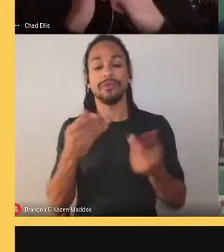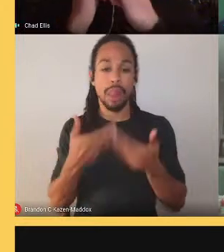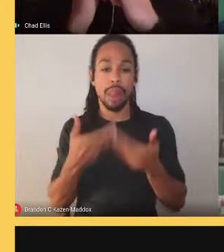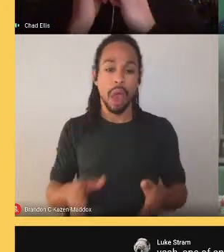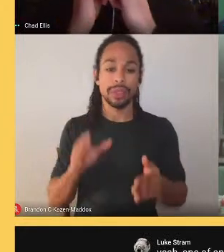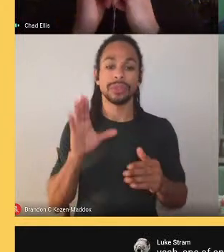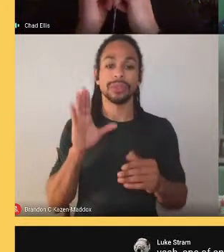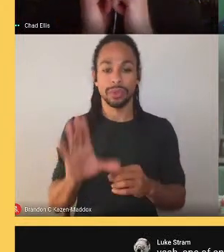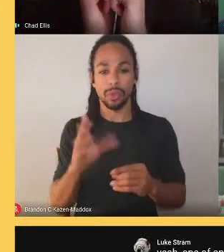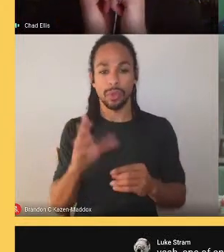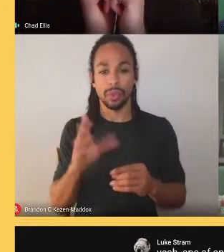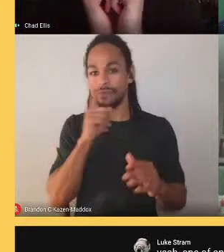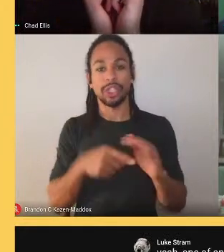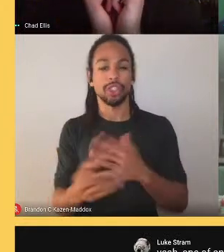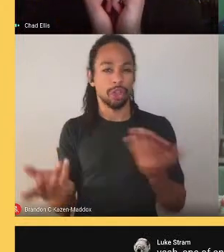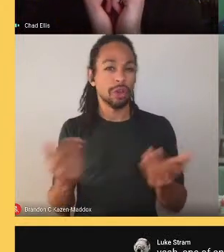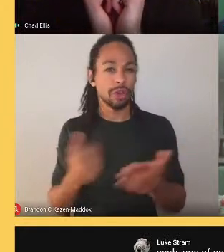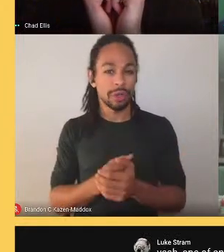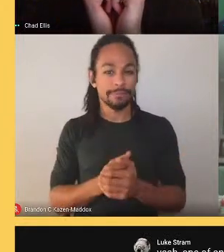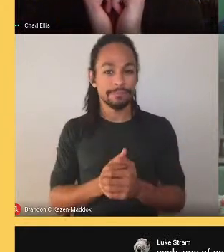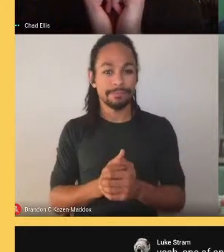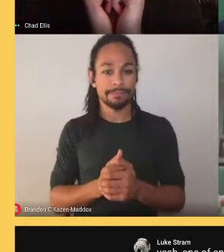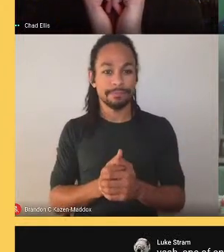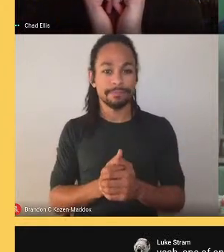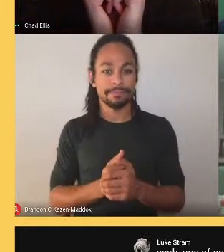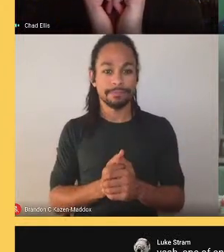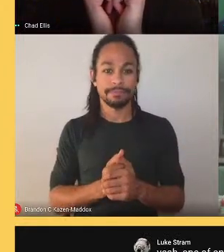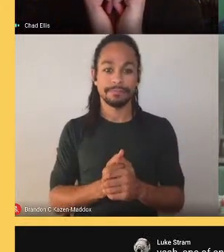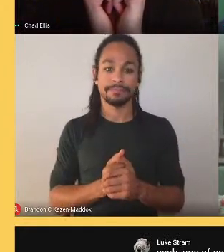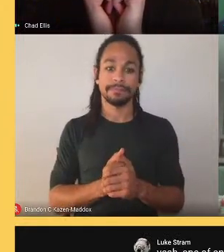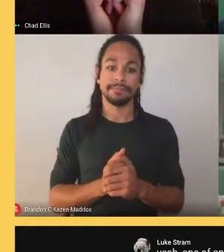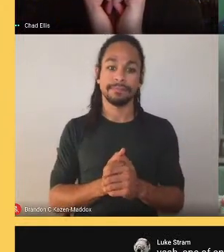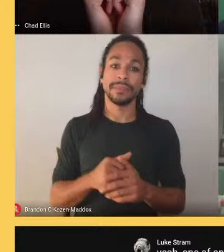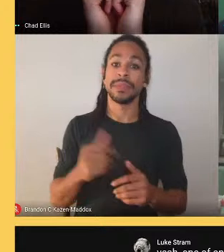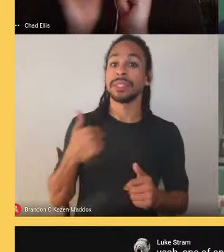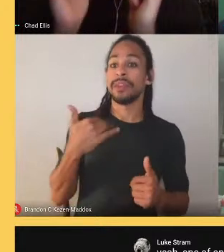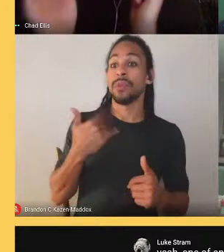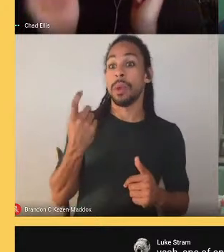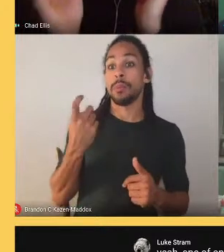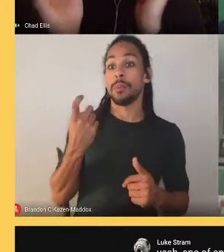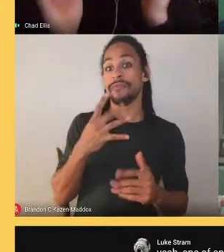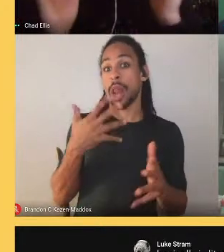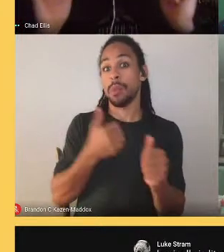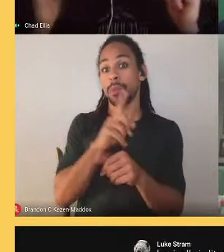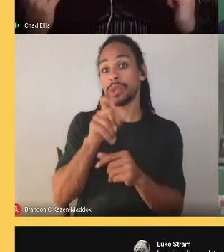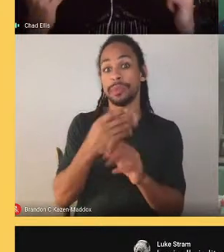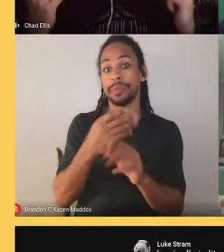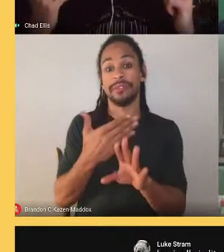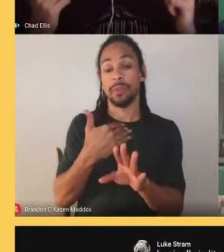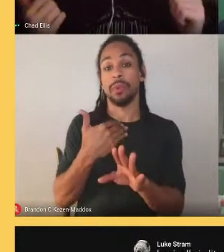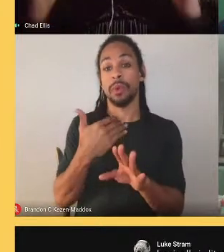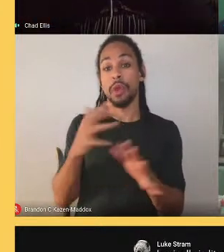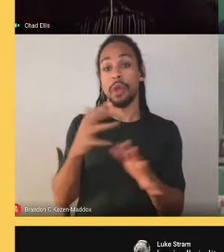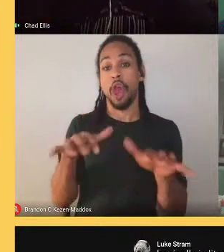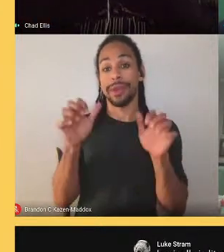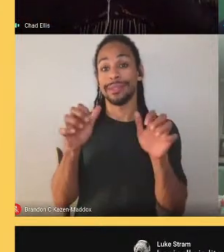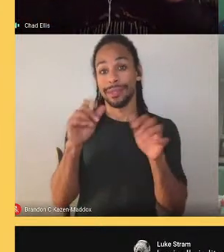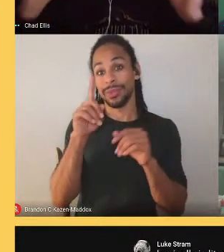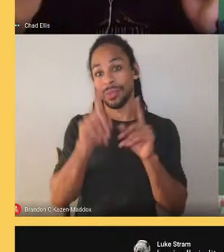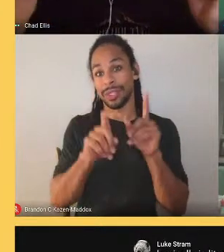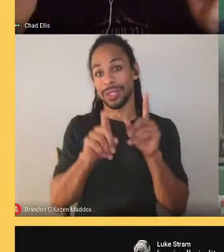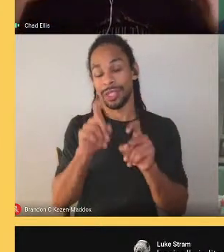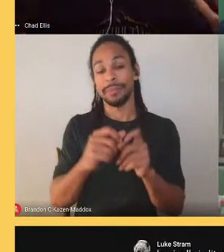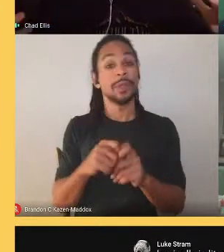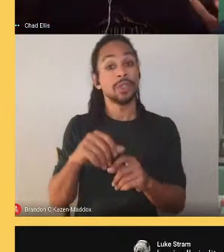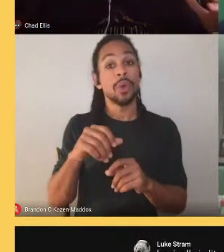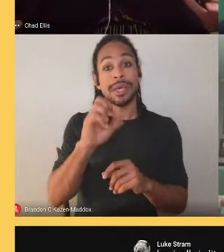follow-up question before we go to audience questions for you, because both Sage and Mariam edit their shows. And so